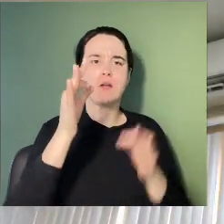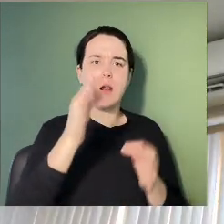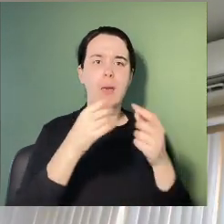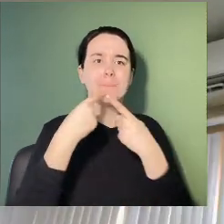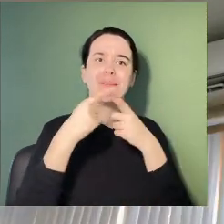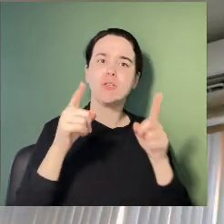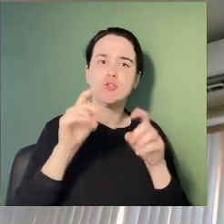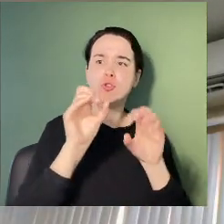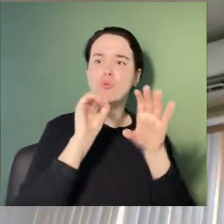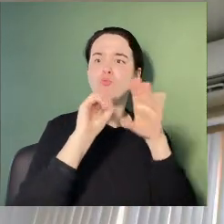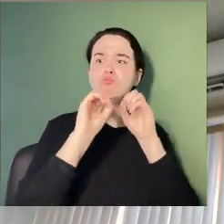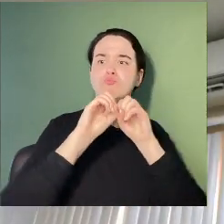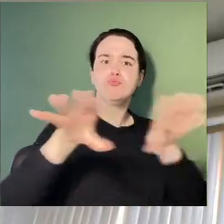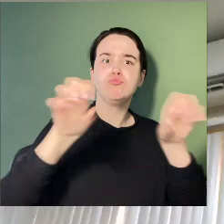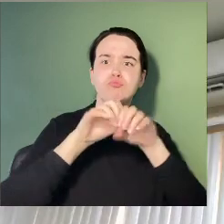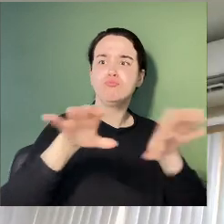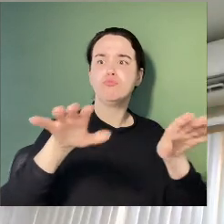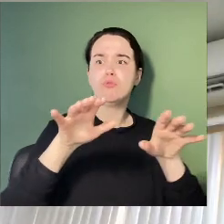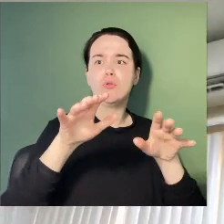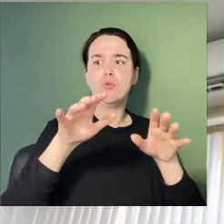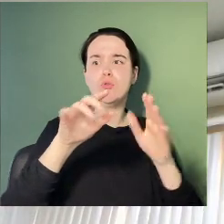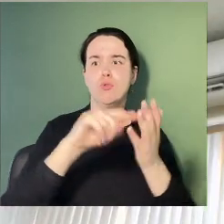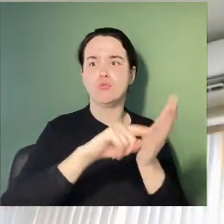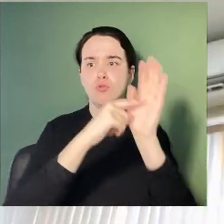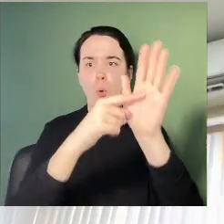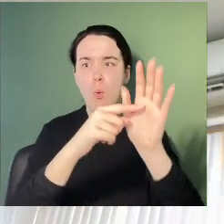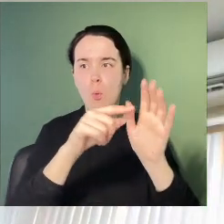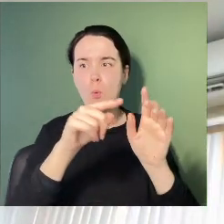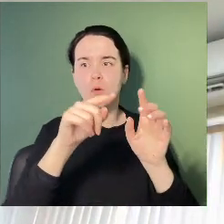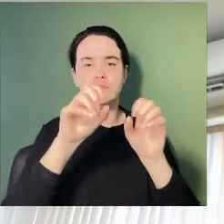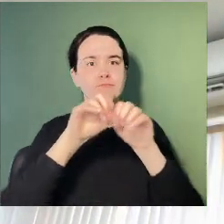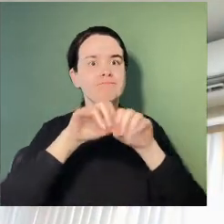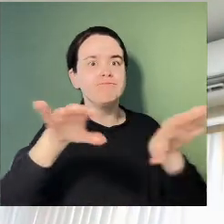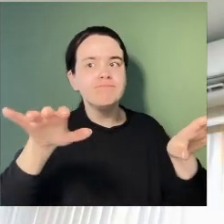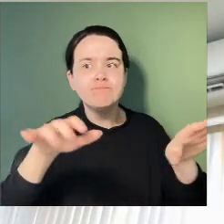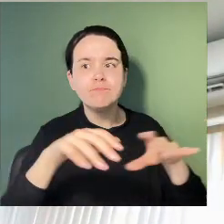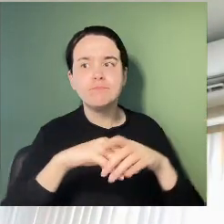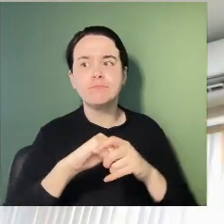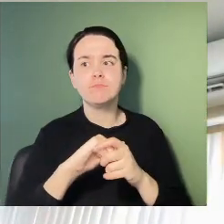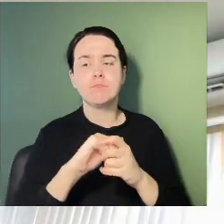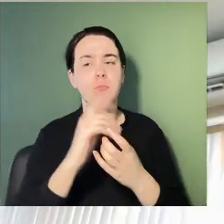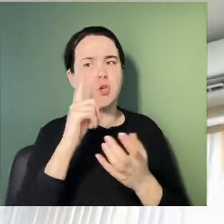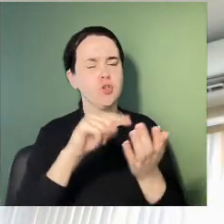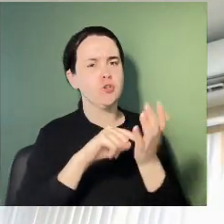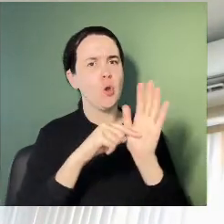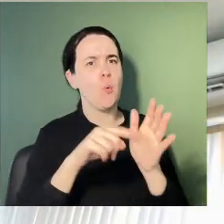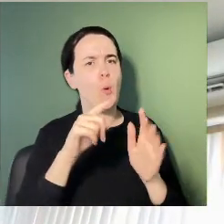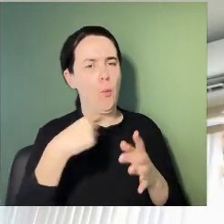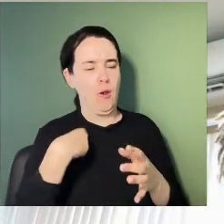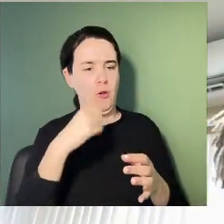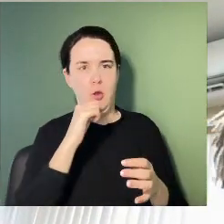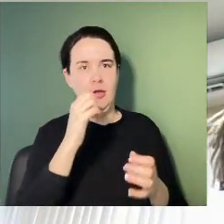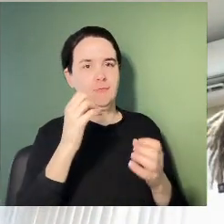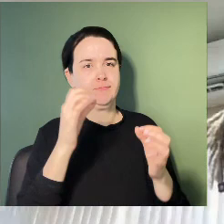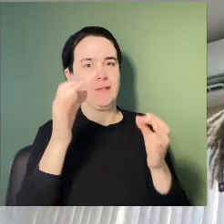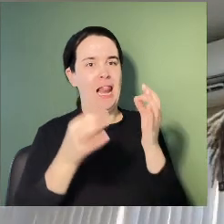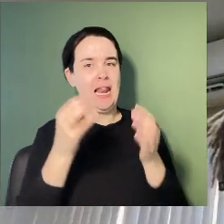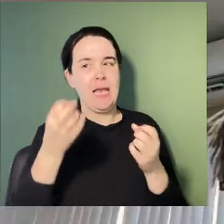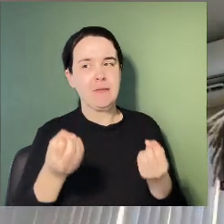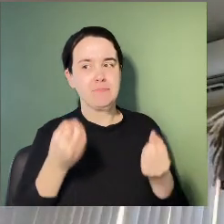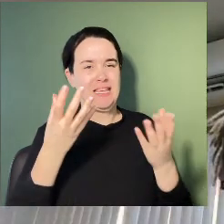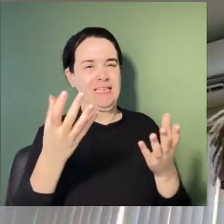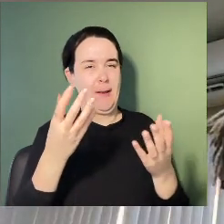legislation, we do not accommodate that kind of political spending at all. And I'm just interested from you